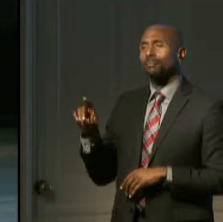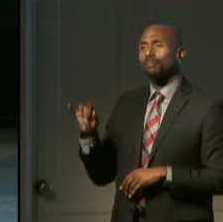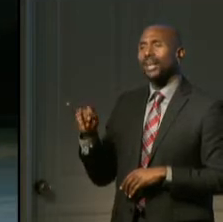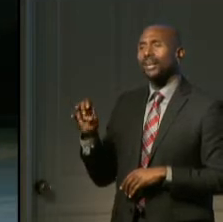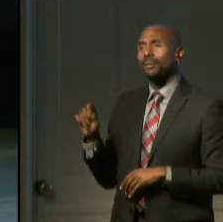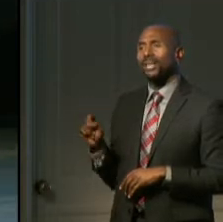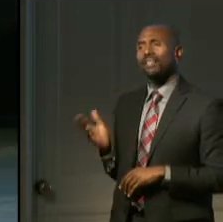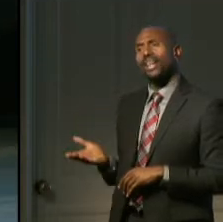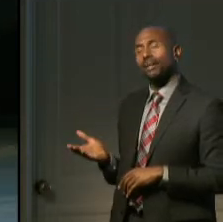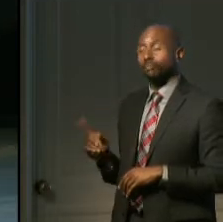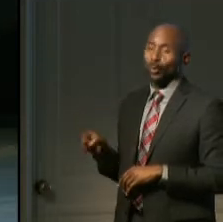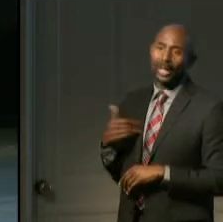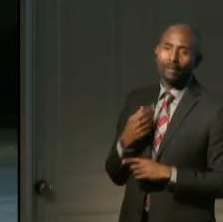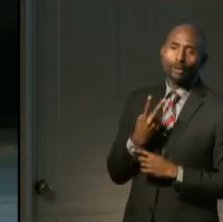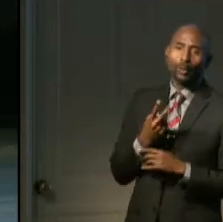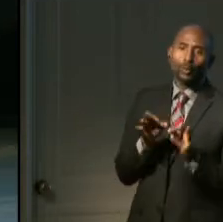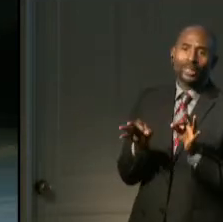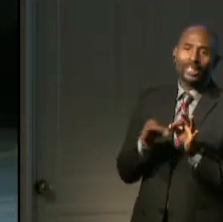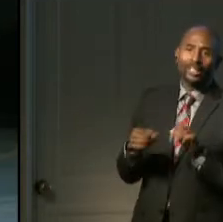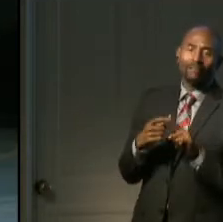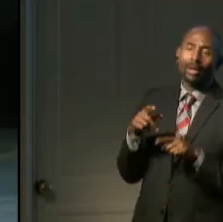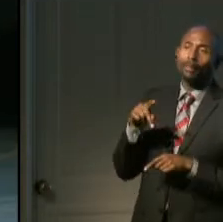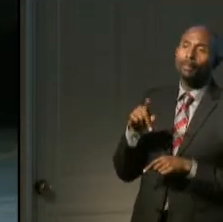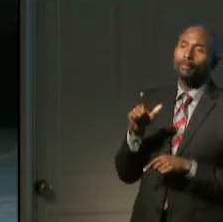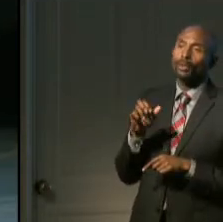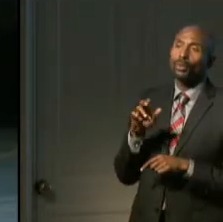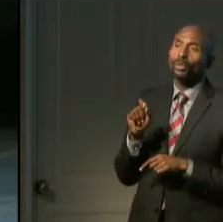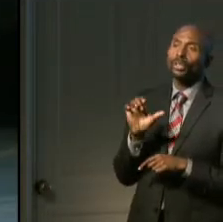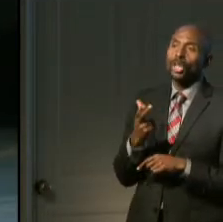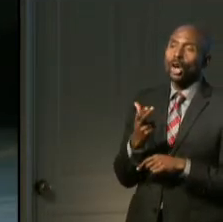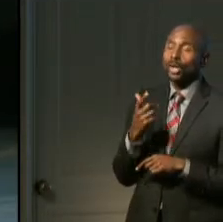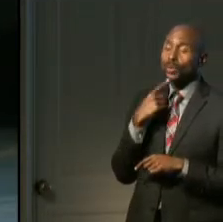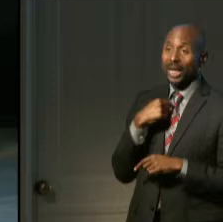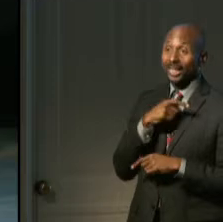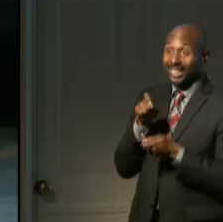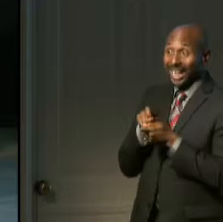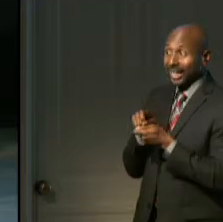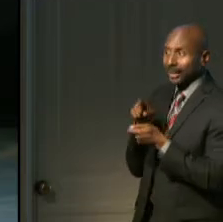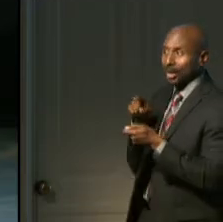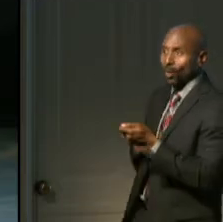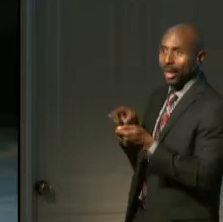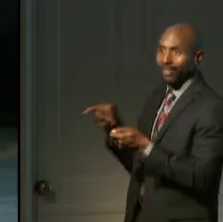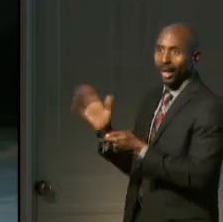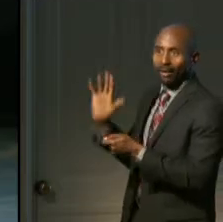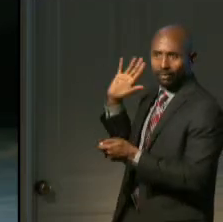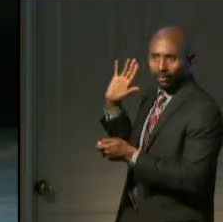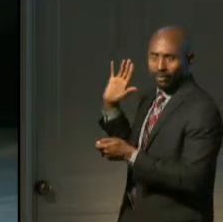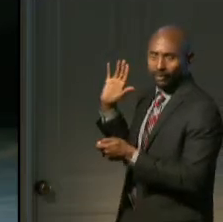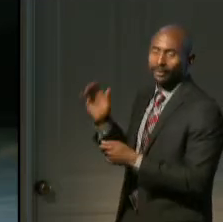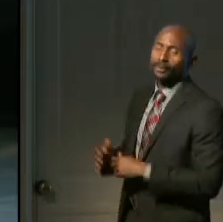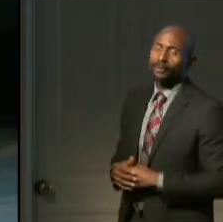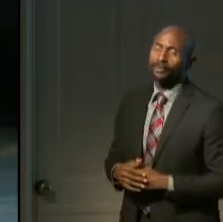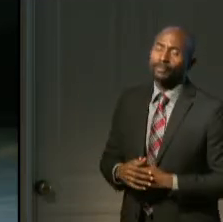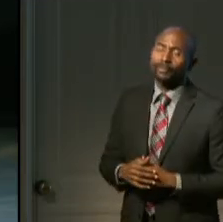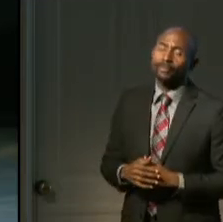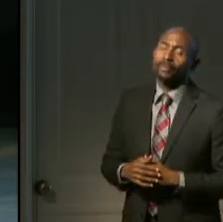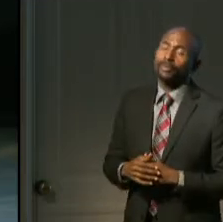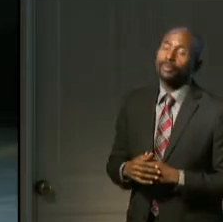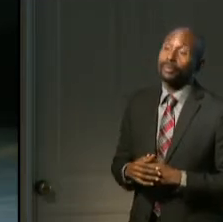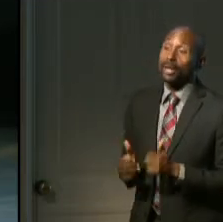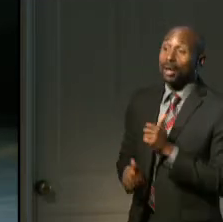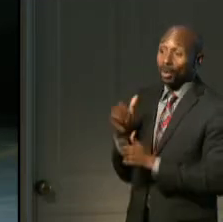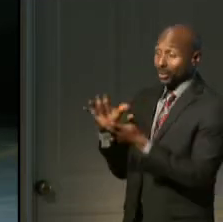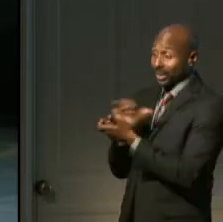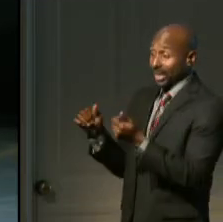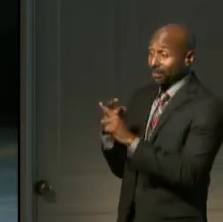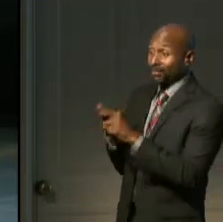our only clue as to what the figures were there. And then there's this amazing fortune of history. Most of the damage to the Parthenon